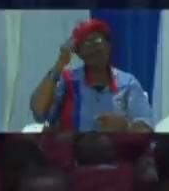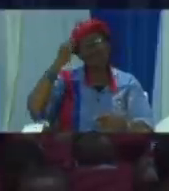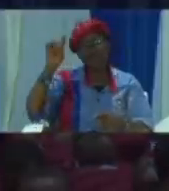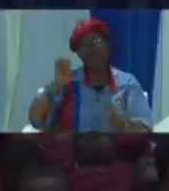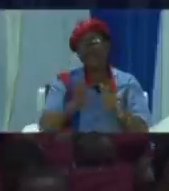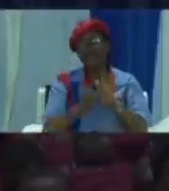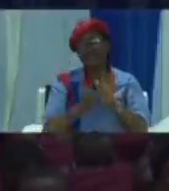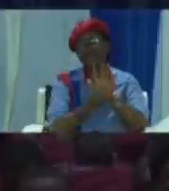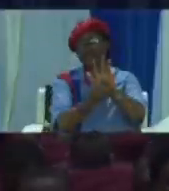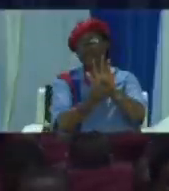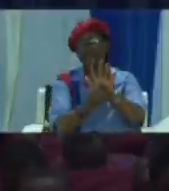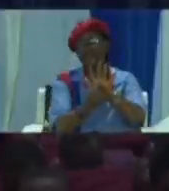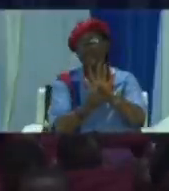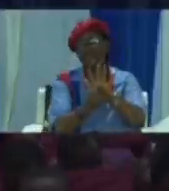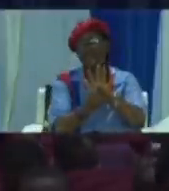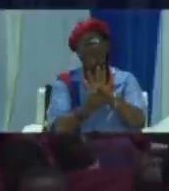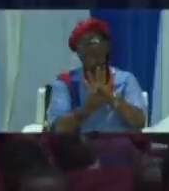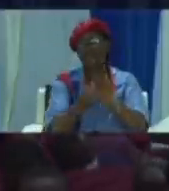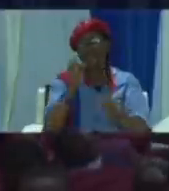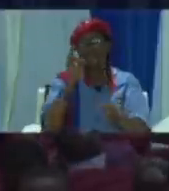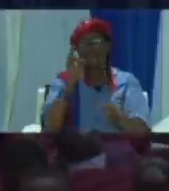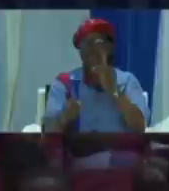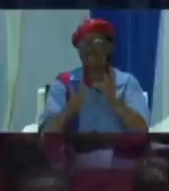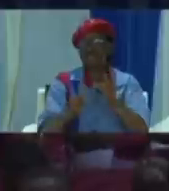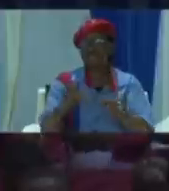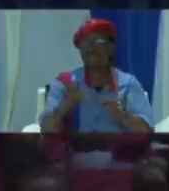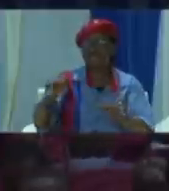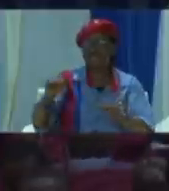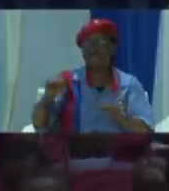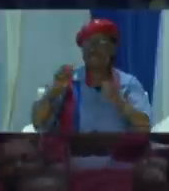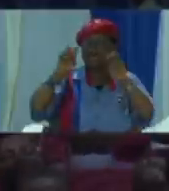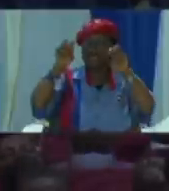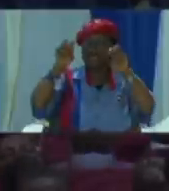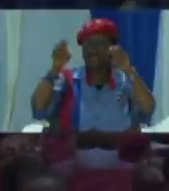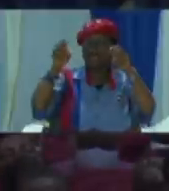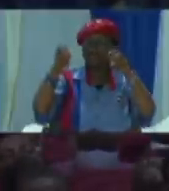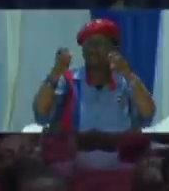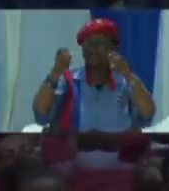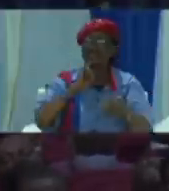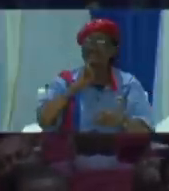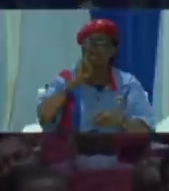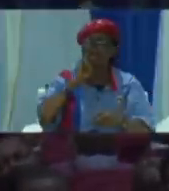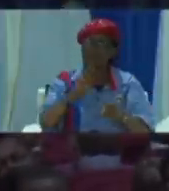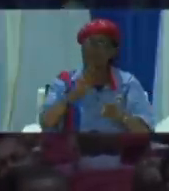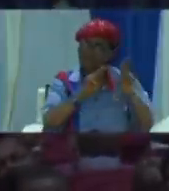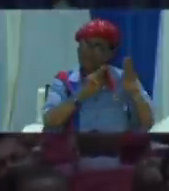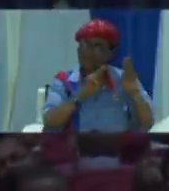àpẹẹrẹ, if the theme is behold the Lamb, you